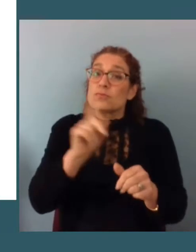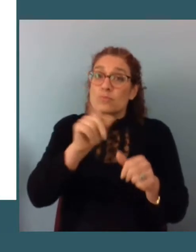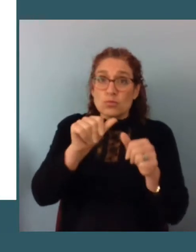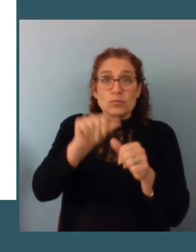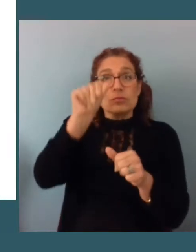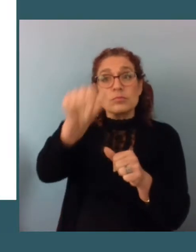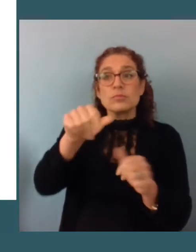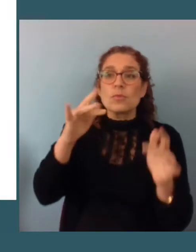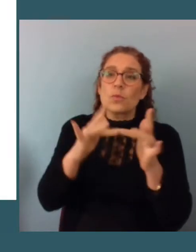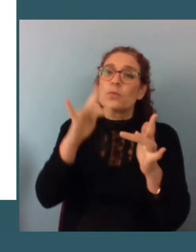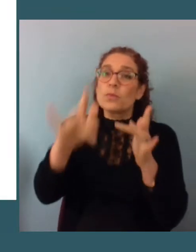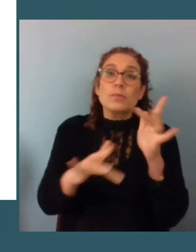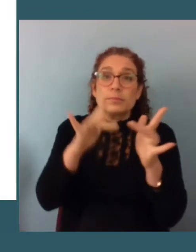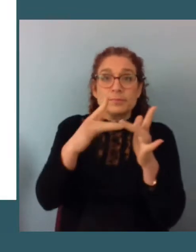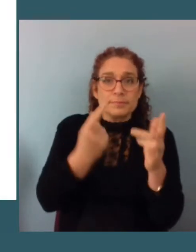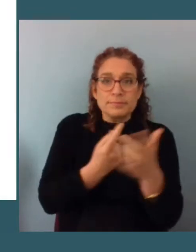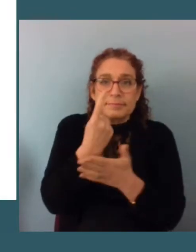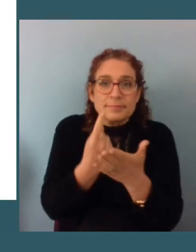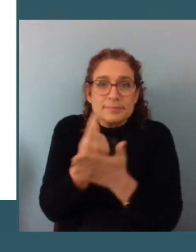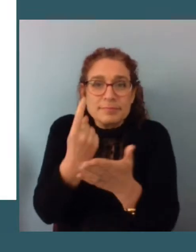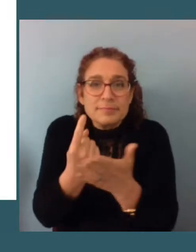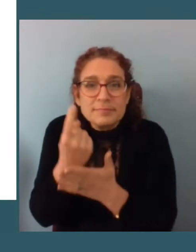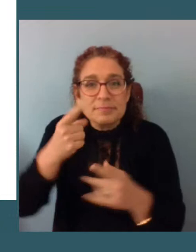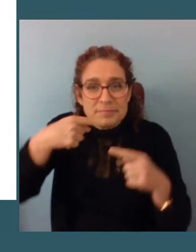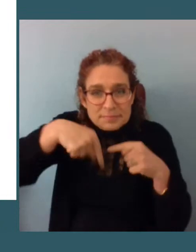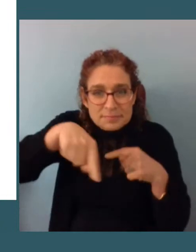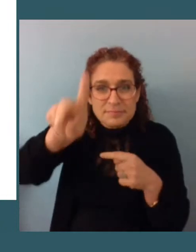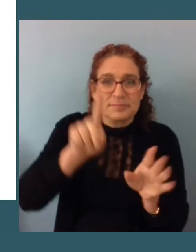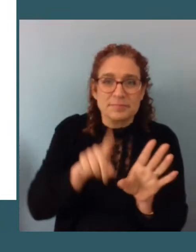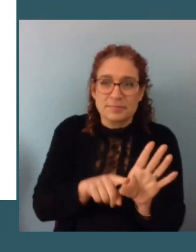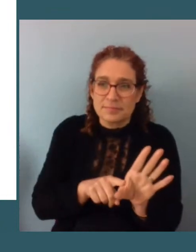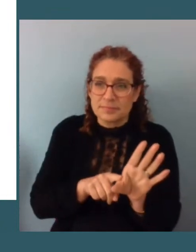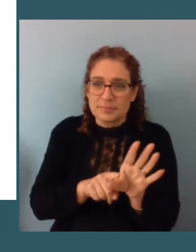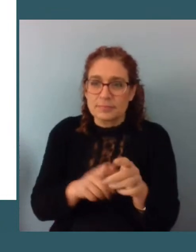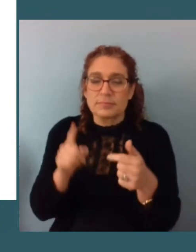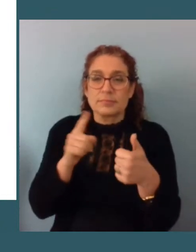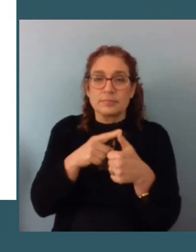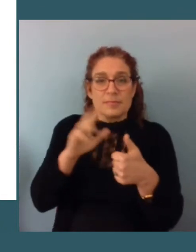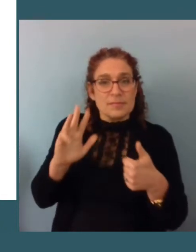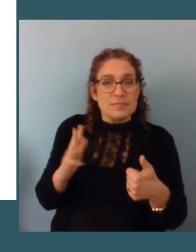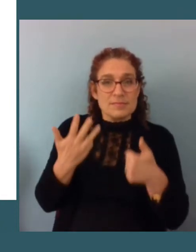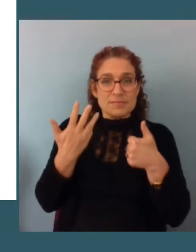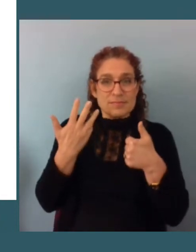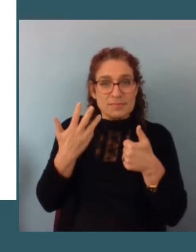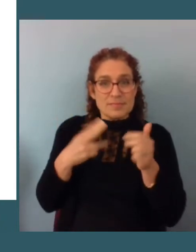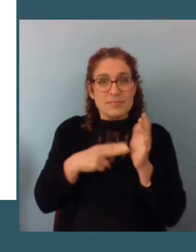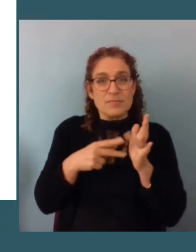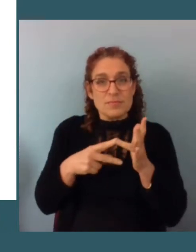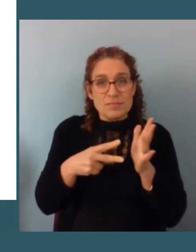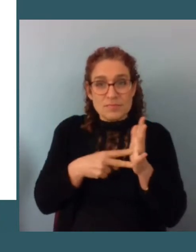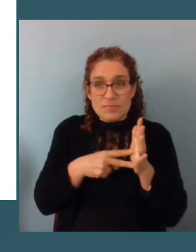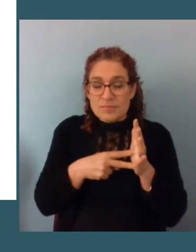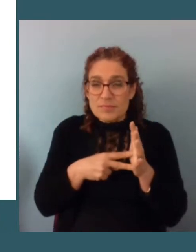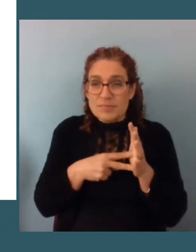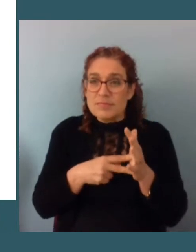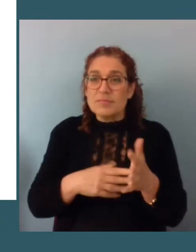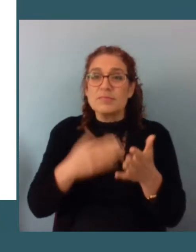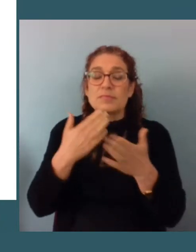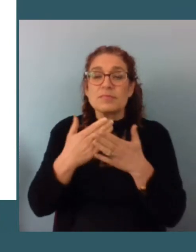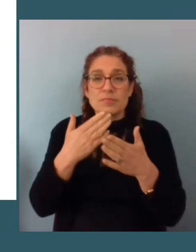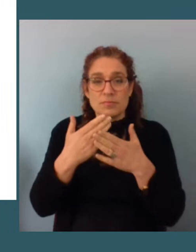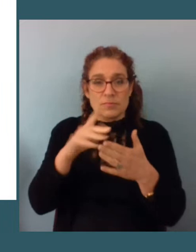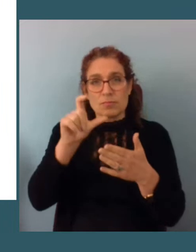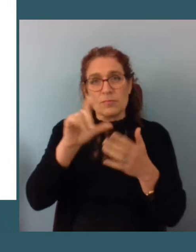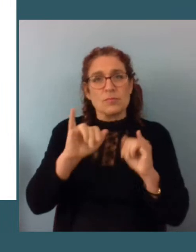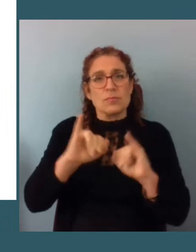webinars coming up later in the year. We've got one on the 9th of November on chronic spontaneous urticaria. That's a